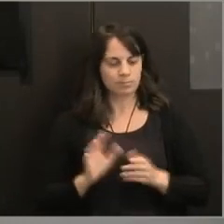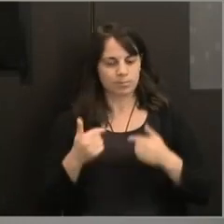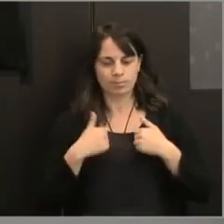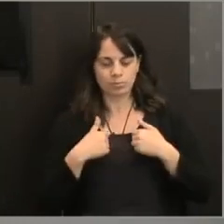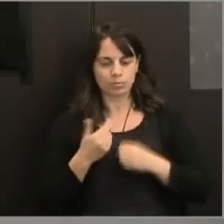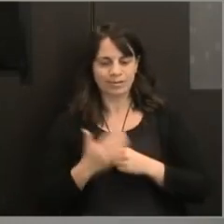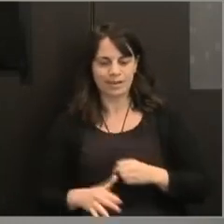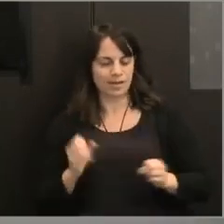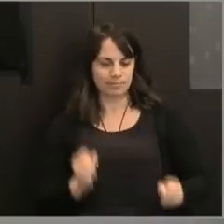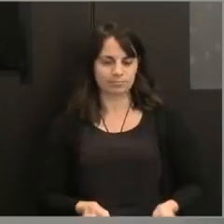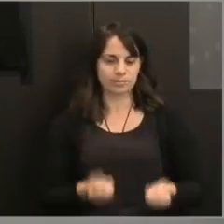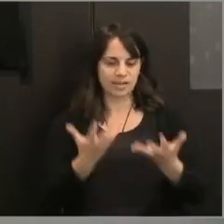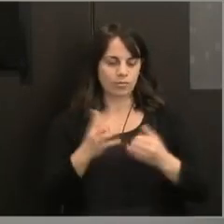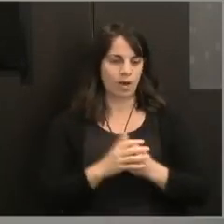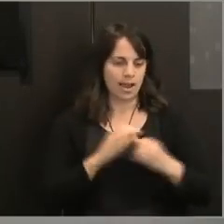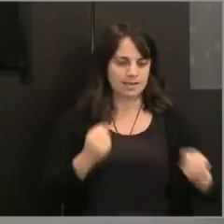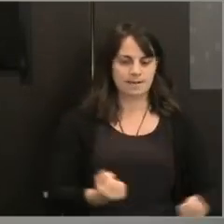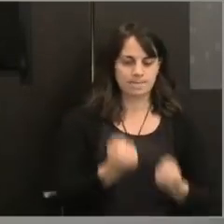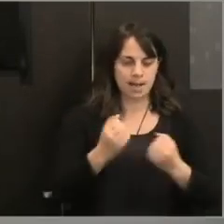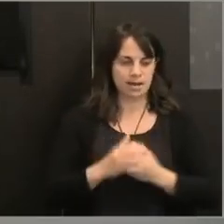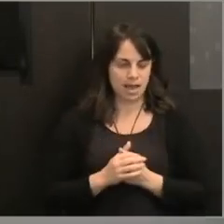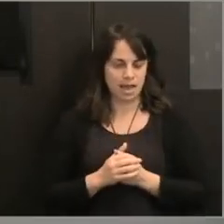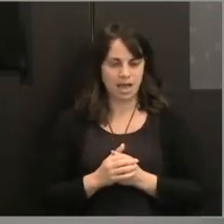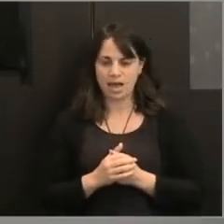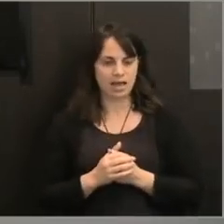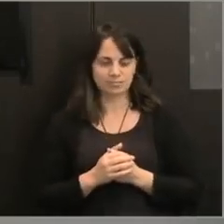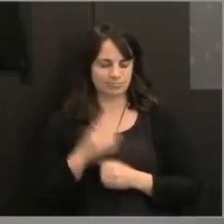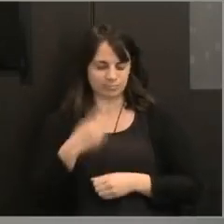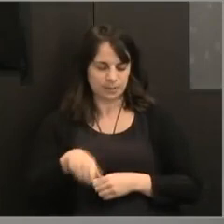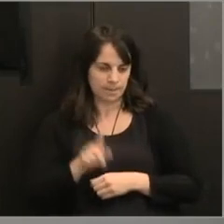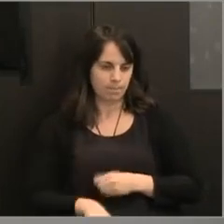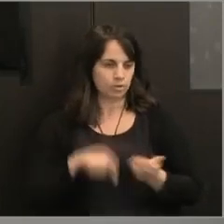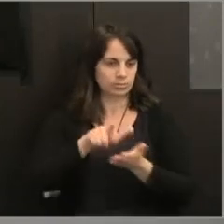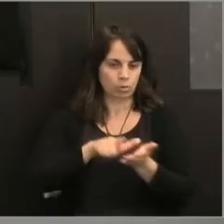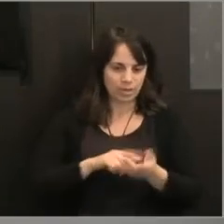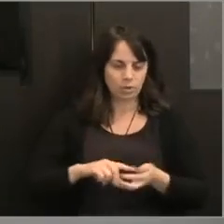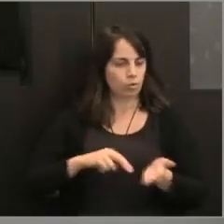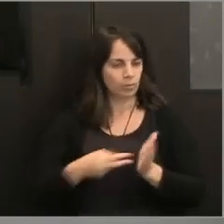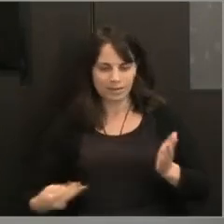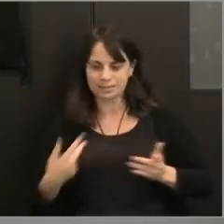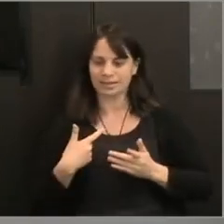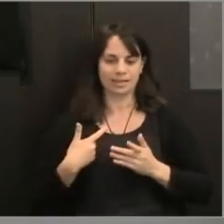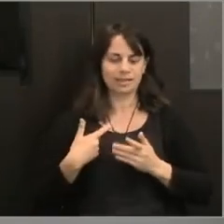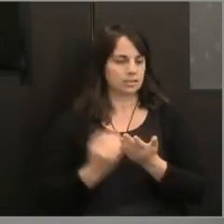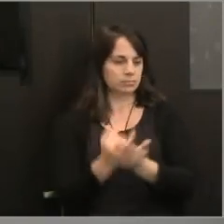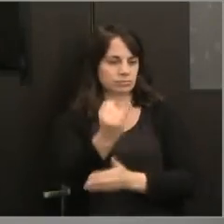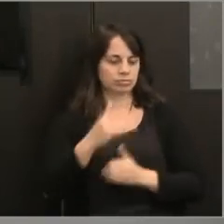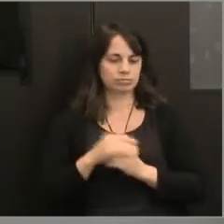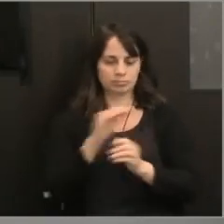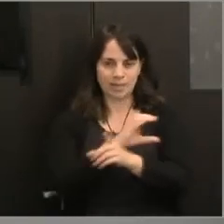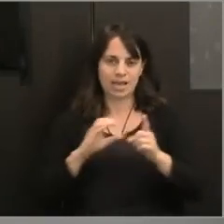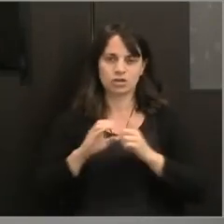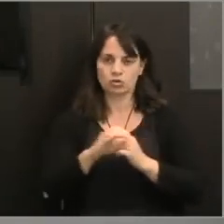giving away mana would have been legally impossible, politically untenable, and